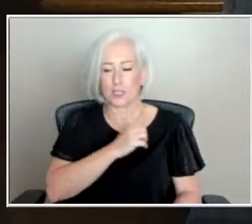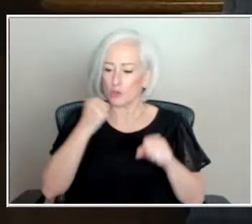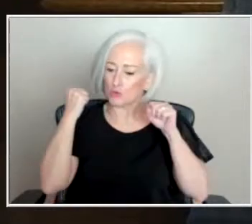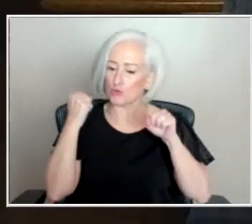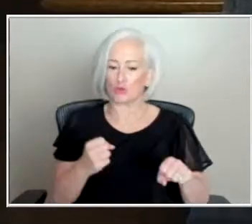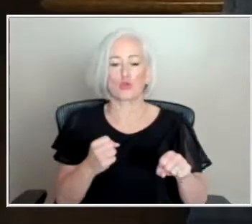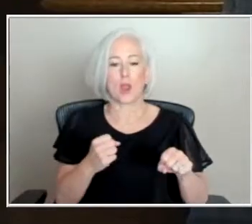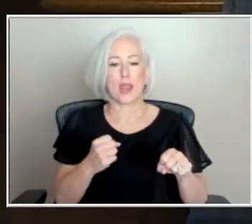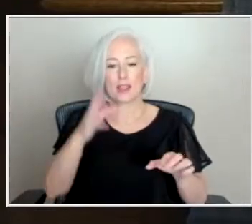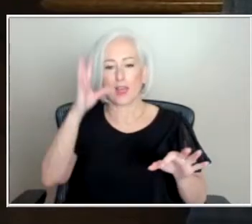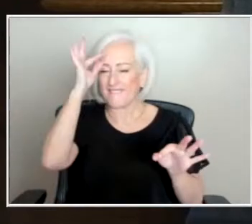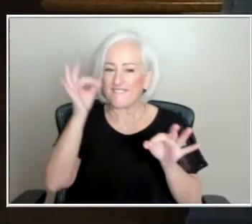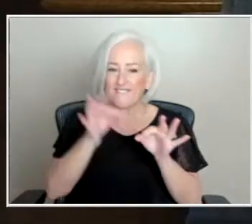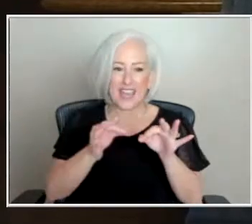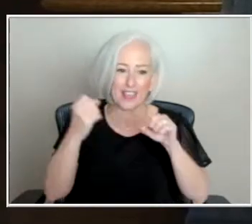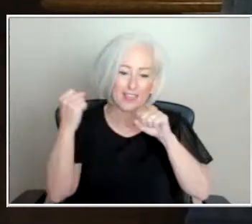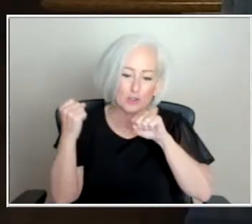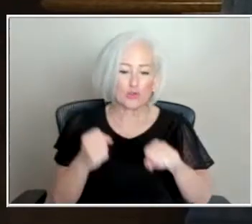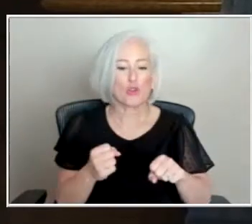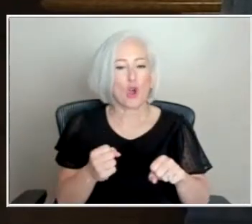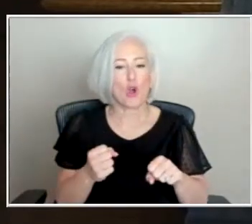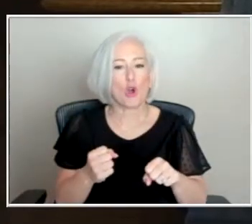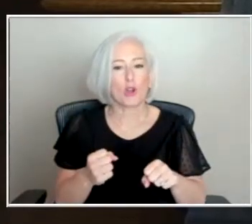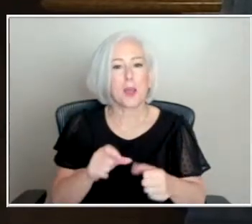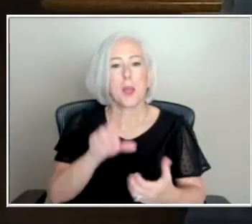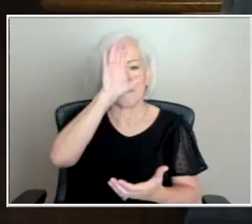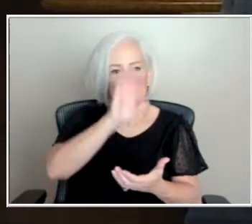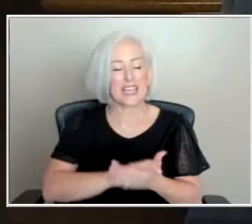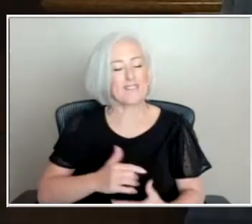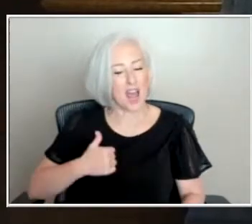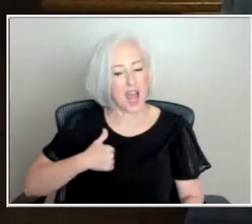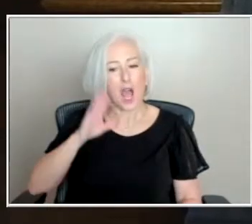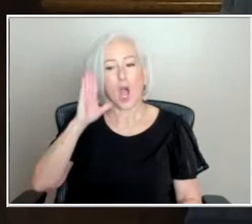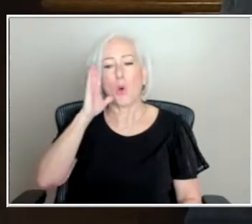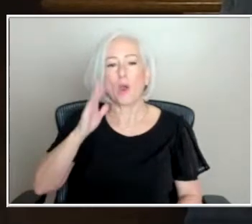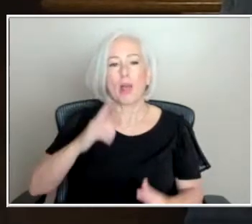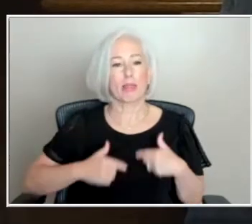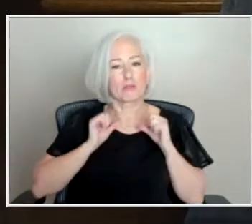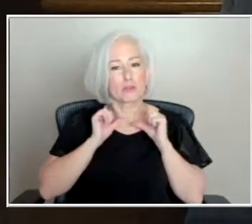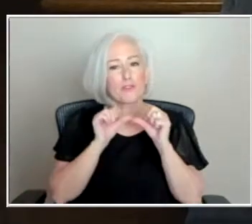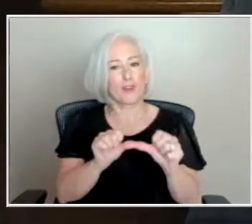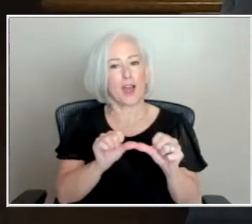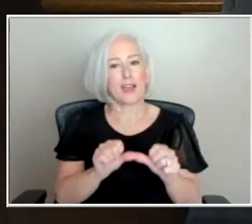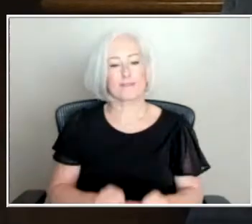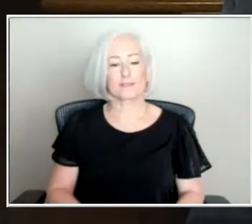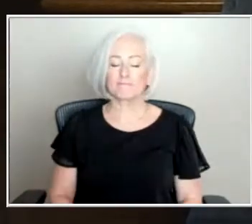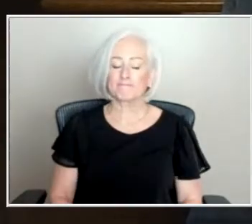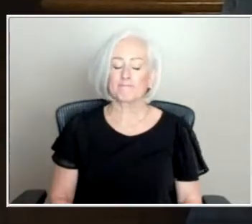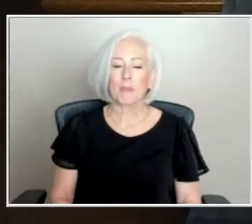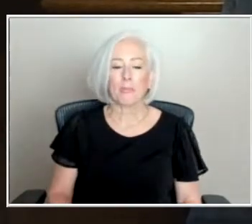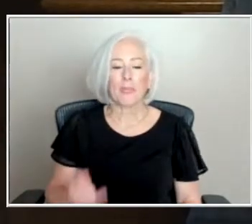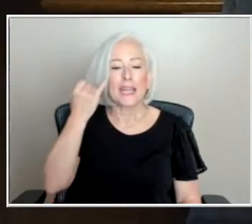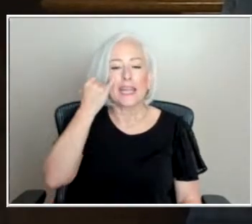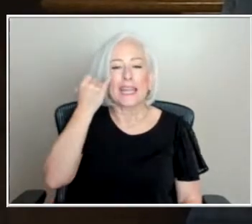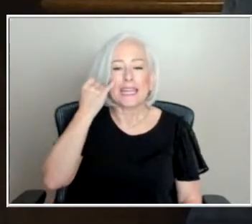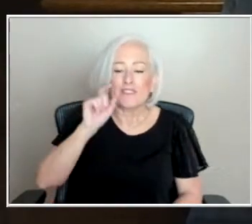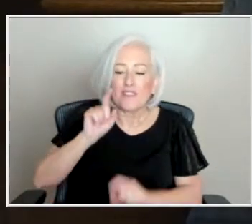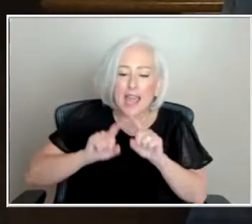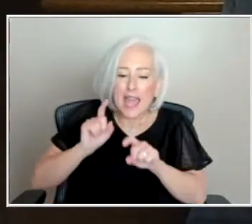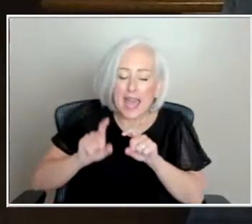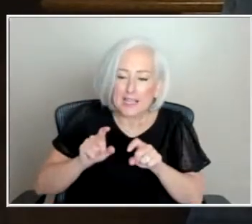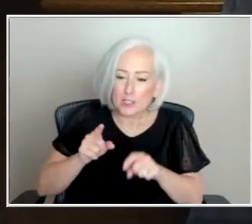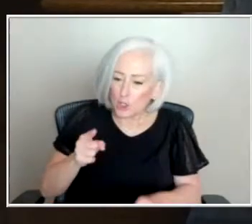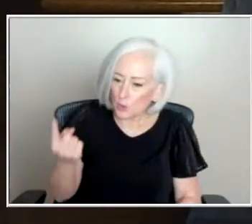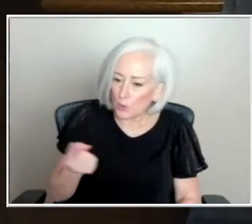strong her faith was, and the belief that she was going to overcome this. Now, when I would ask her afterwards, were you always